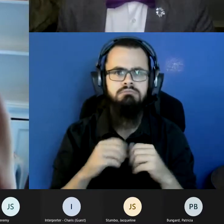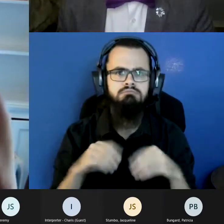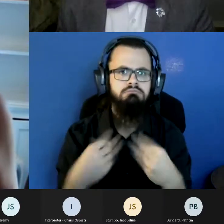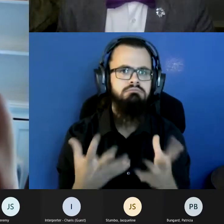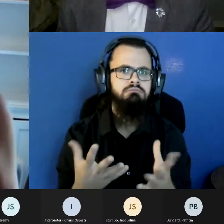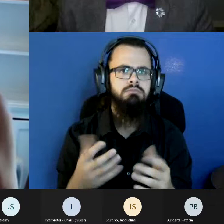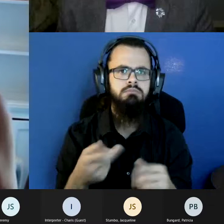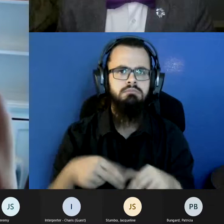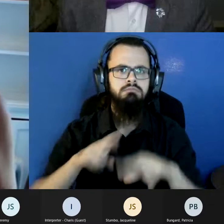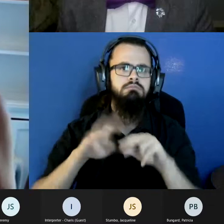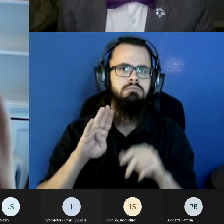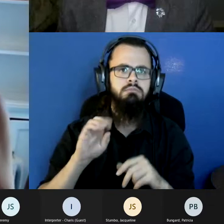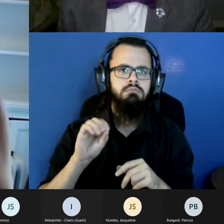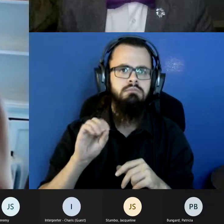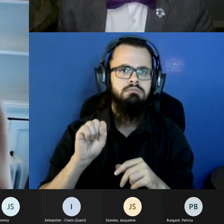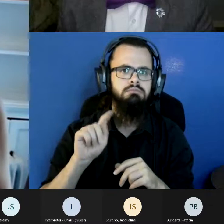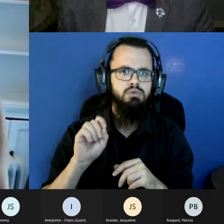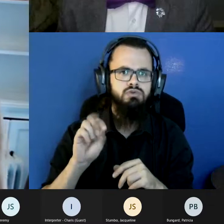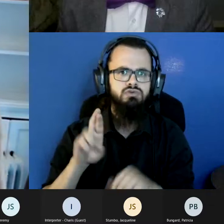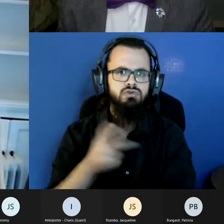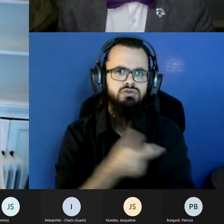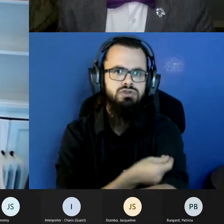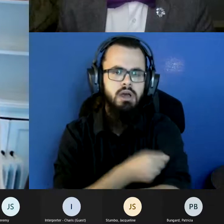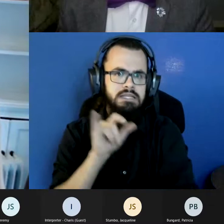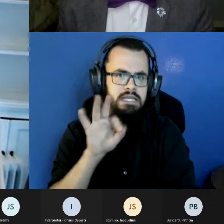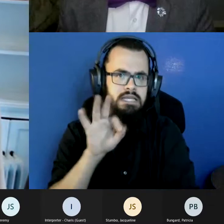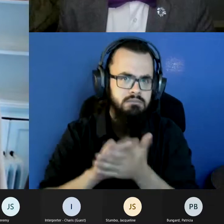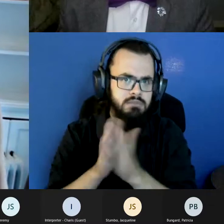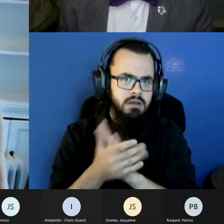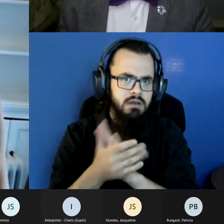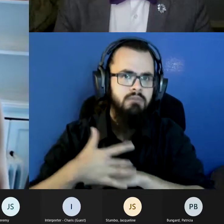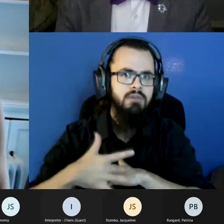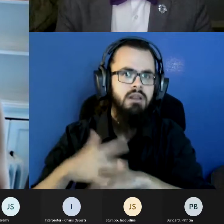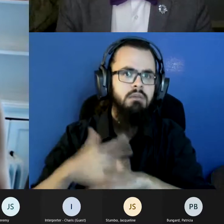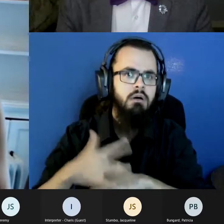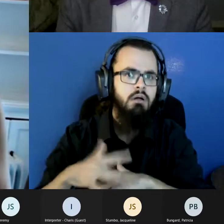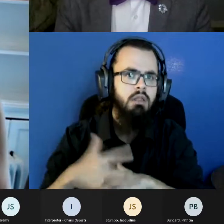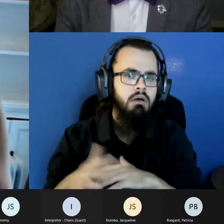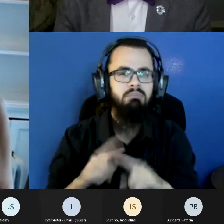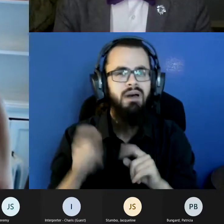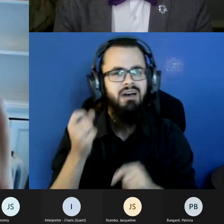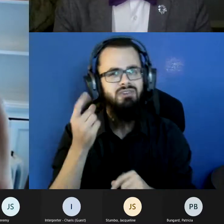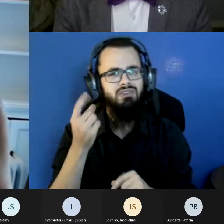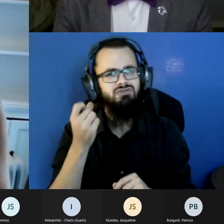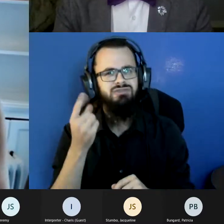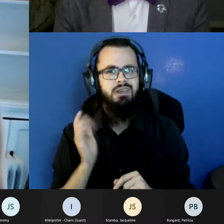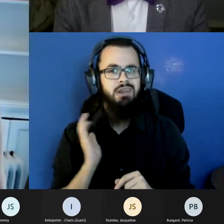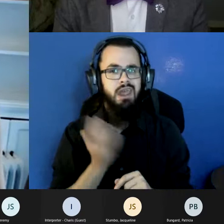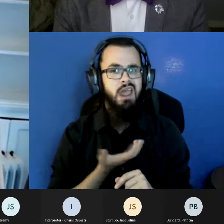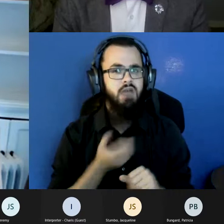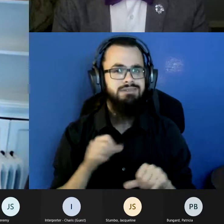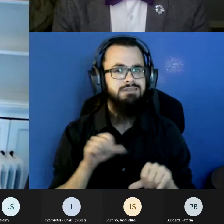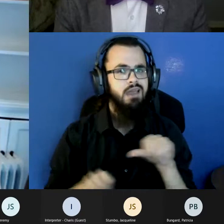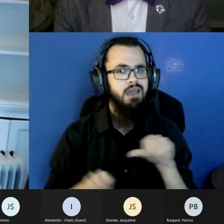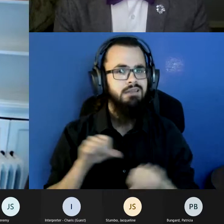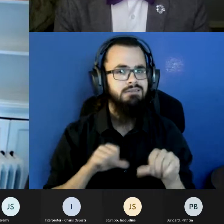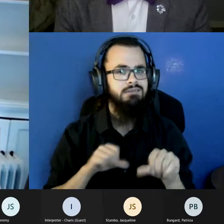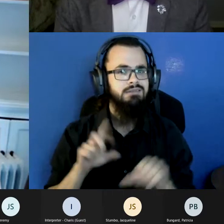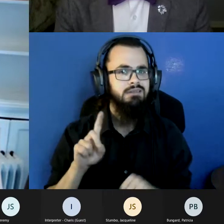that the science for booster shots is not sufficient yet. And